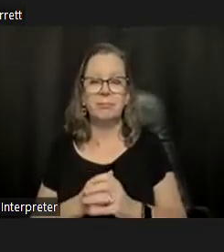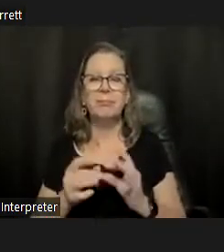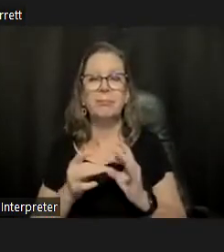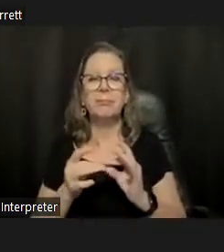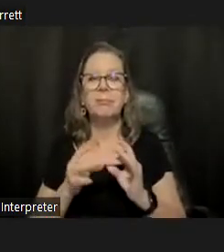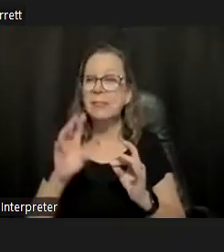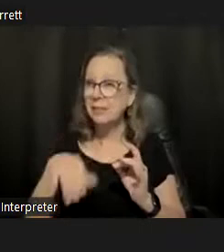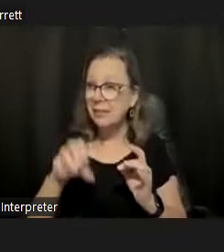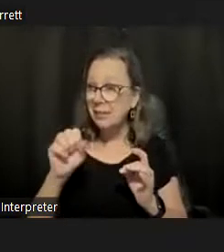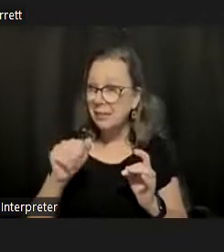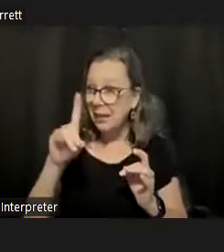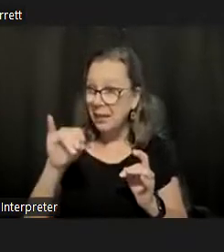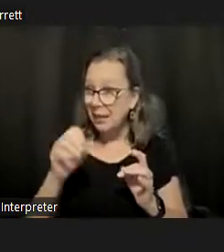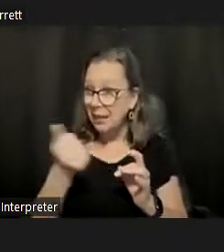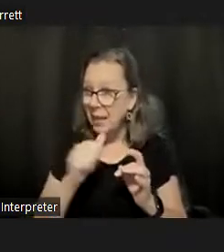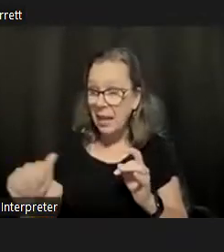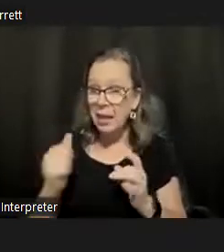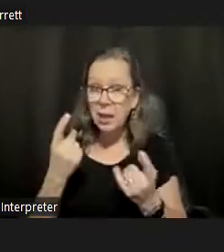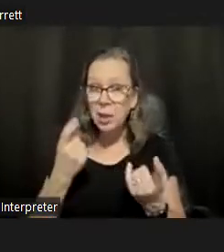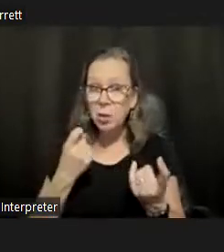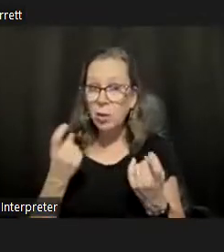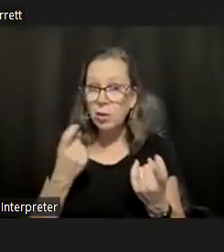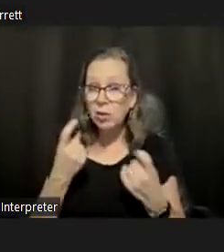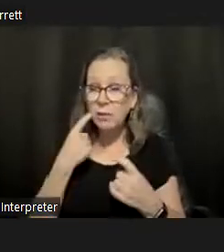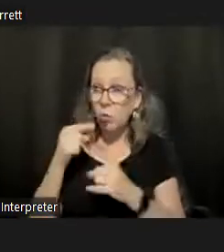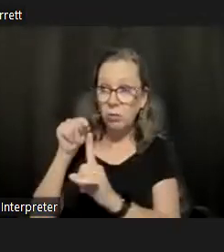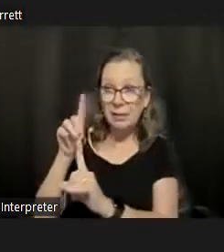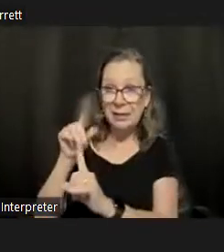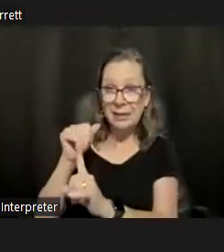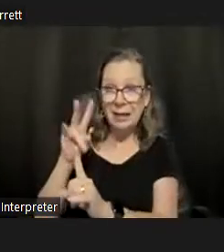This is Sadie. Any questions for David?